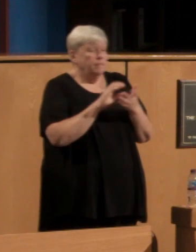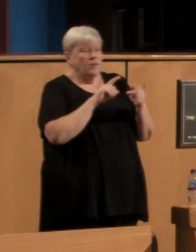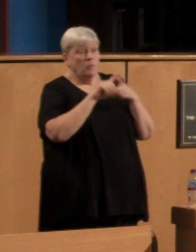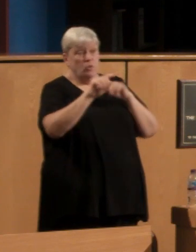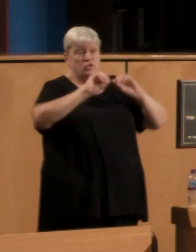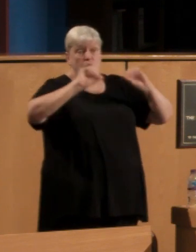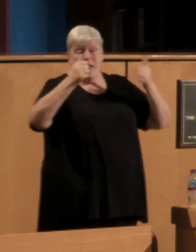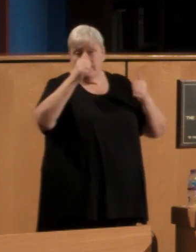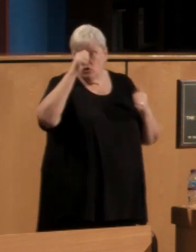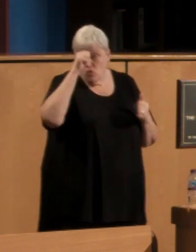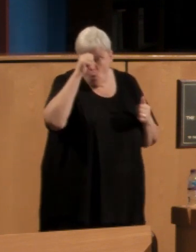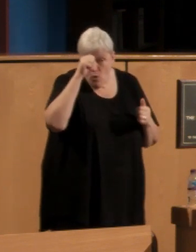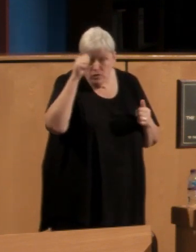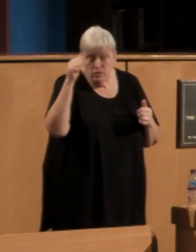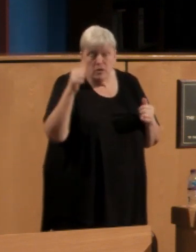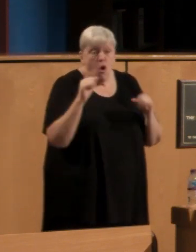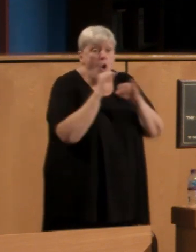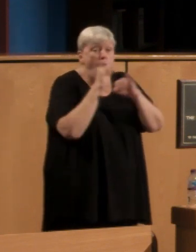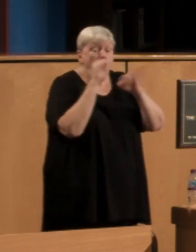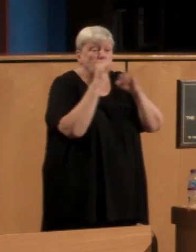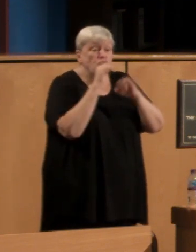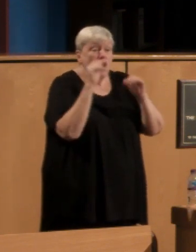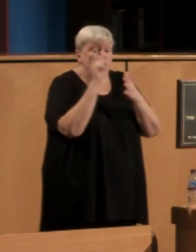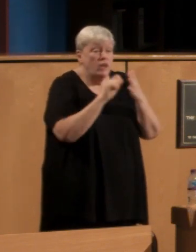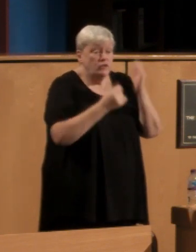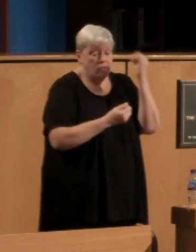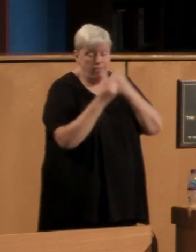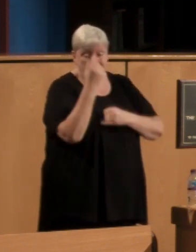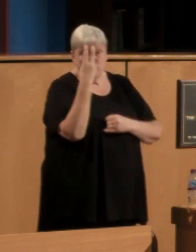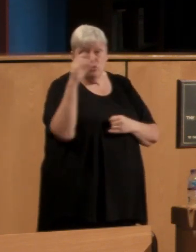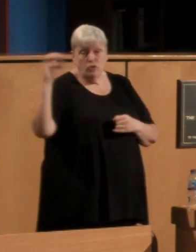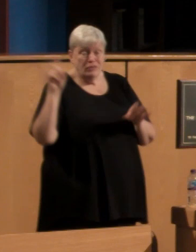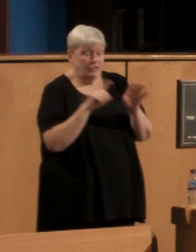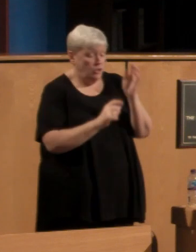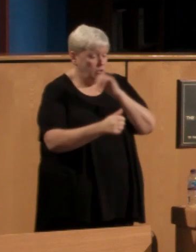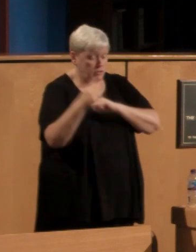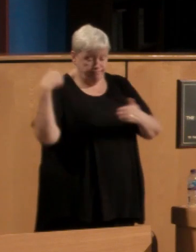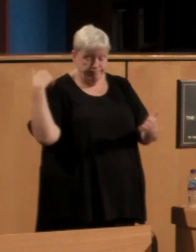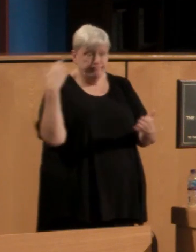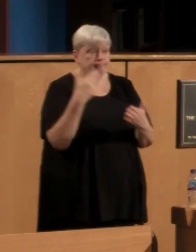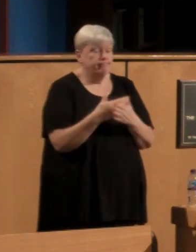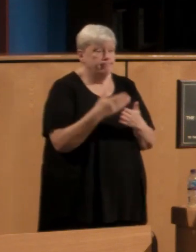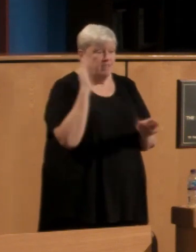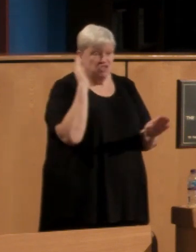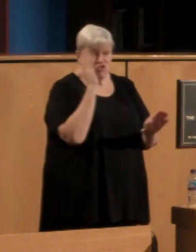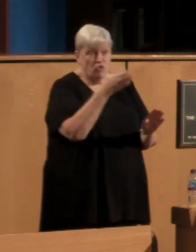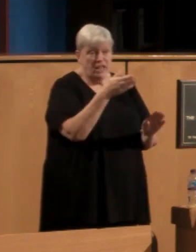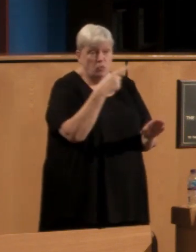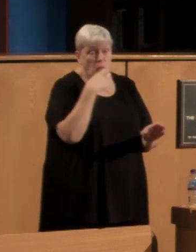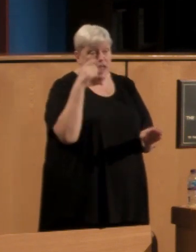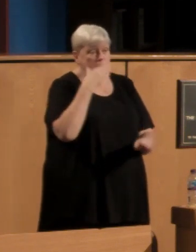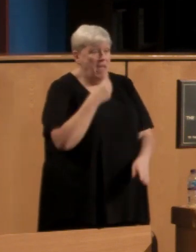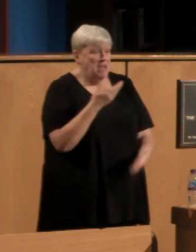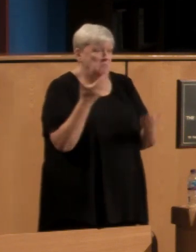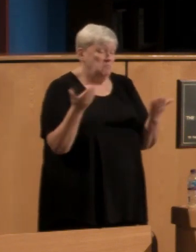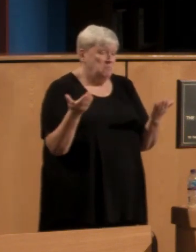well-known horror writers of the last 200 years have broadly been cis straight white men means